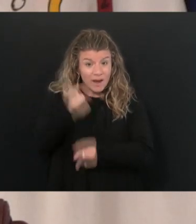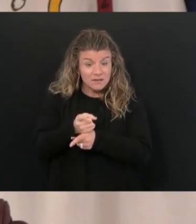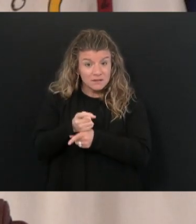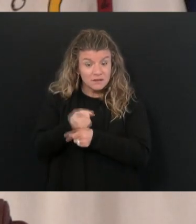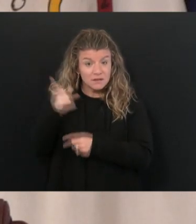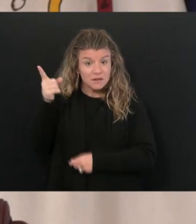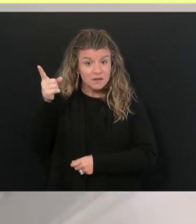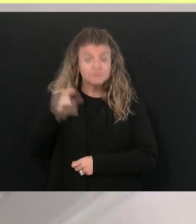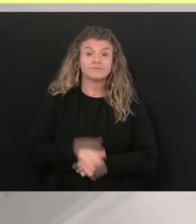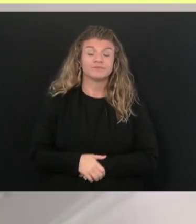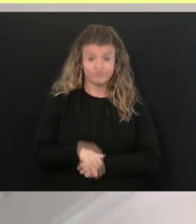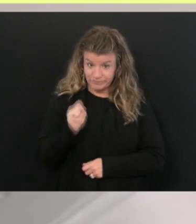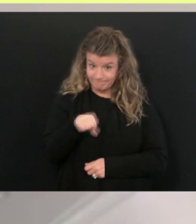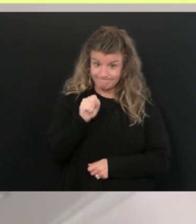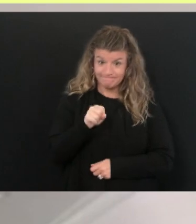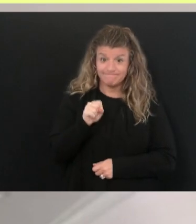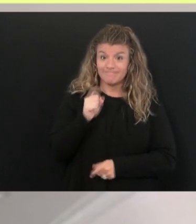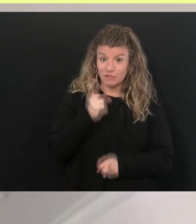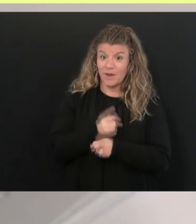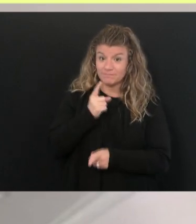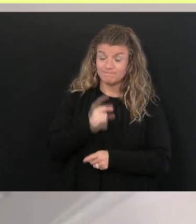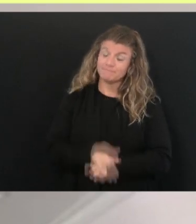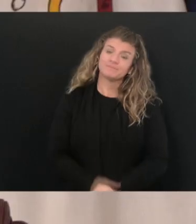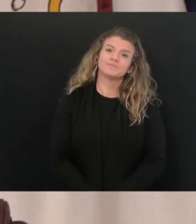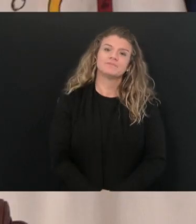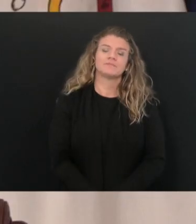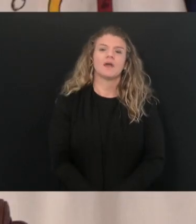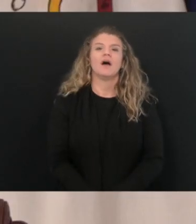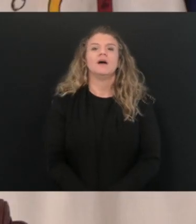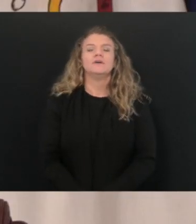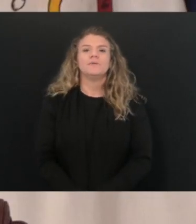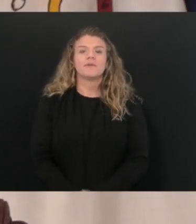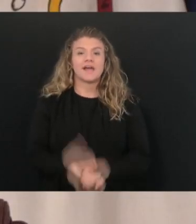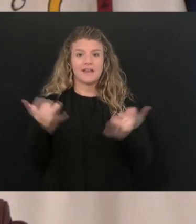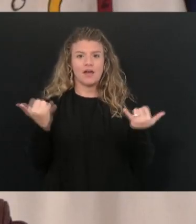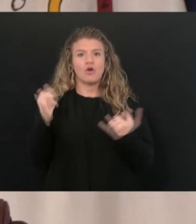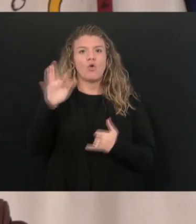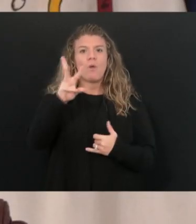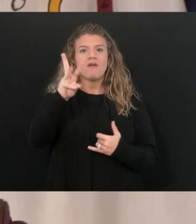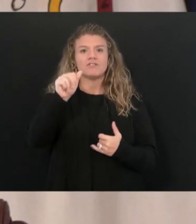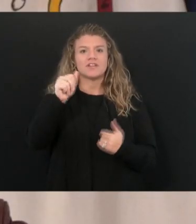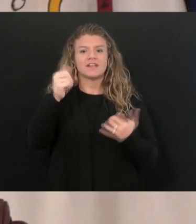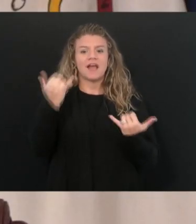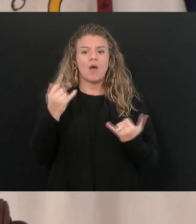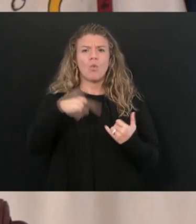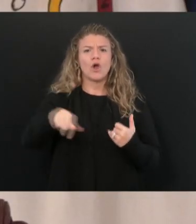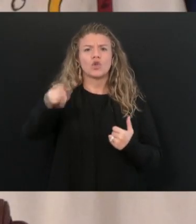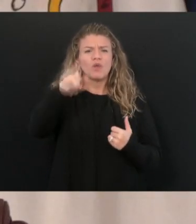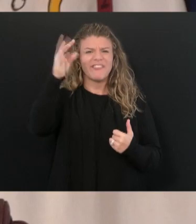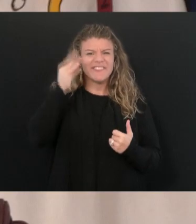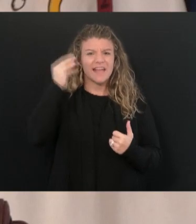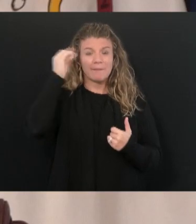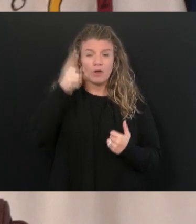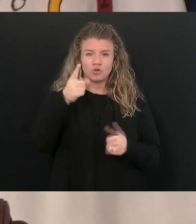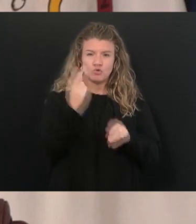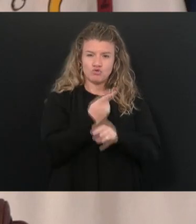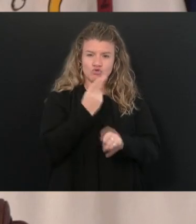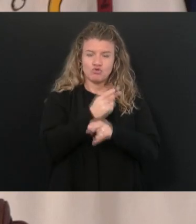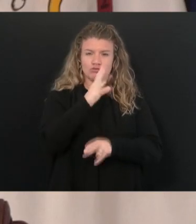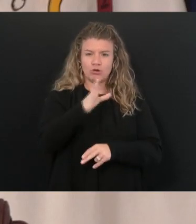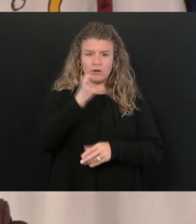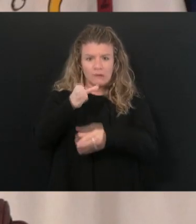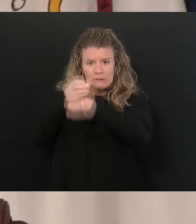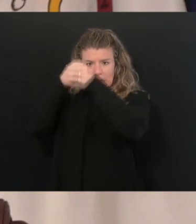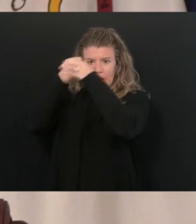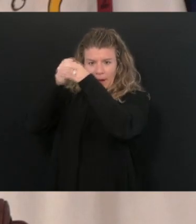correct? That's correct. Okay, well, just think about this, West Virginia, and just use your really smarts that I